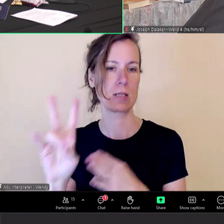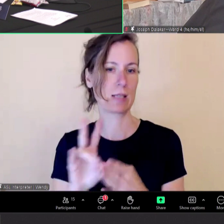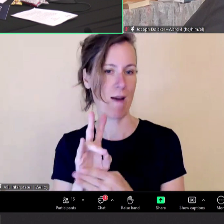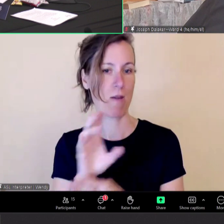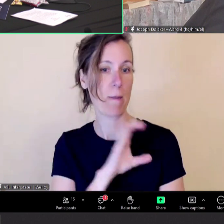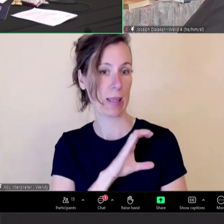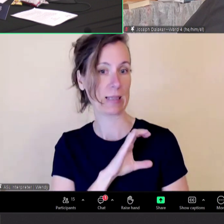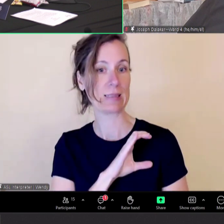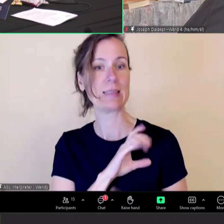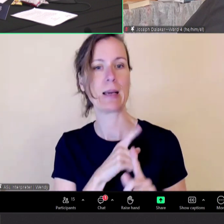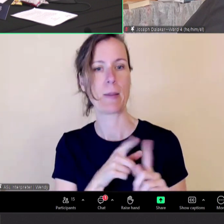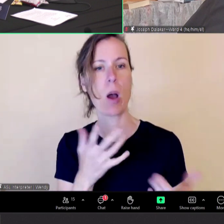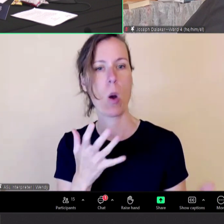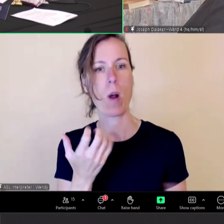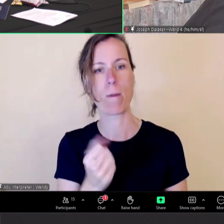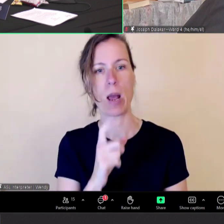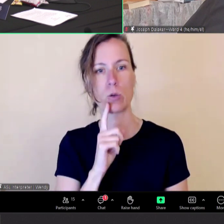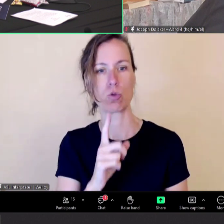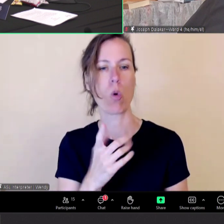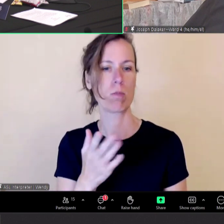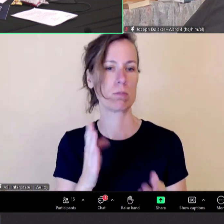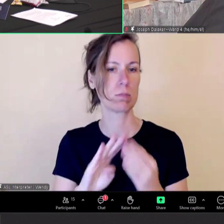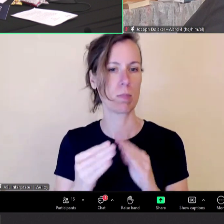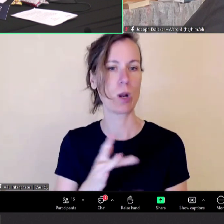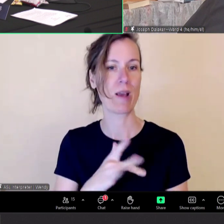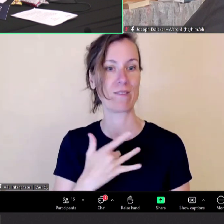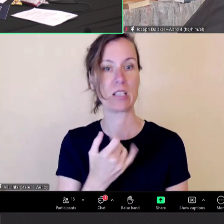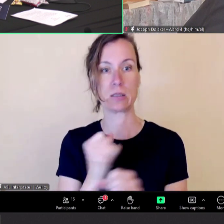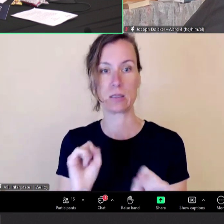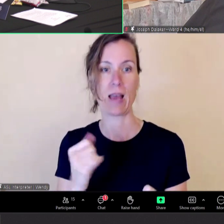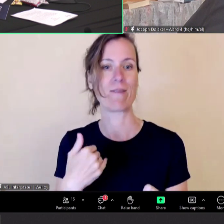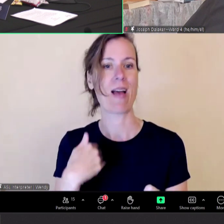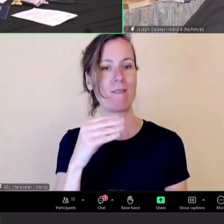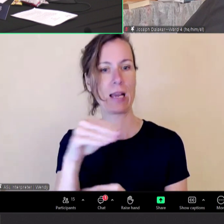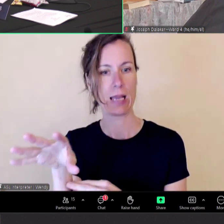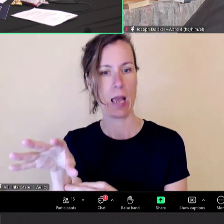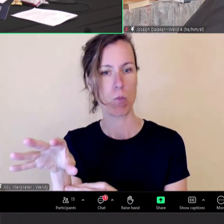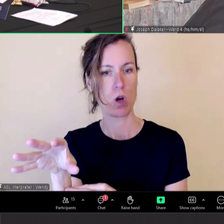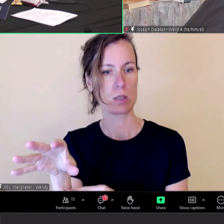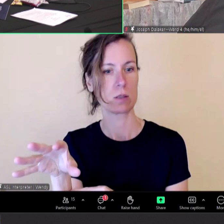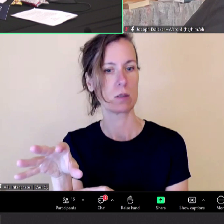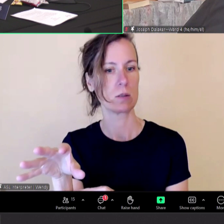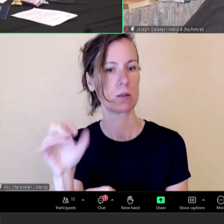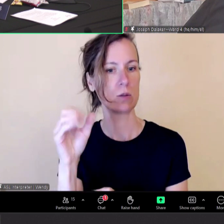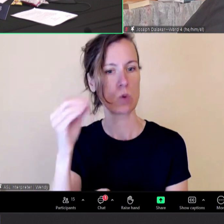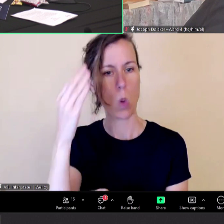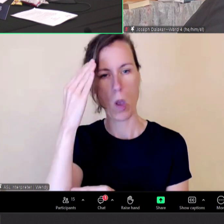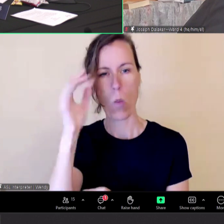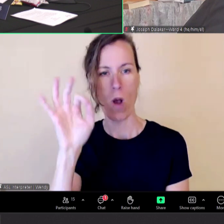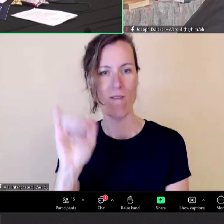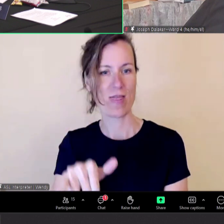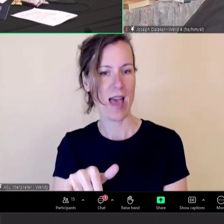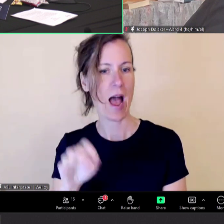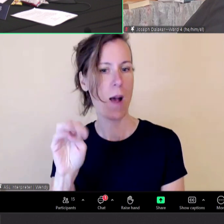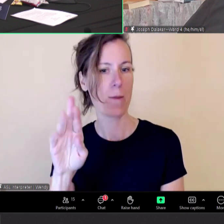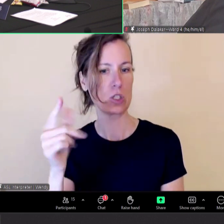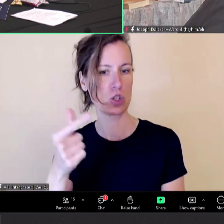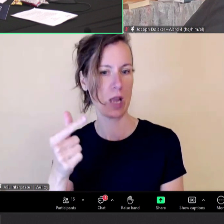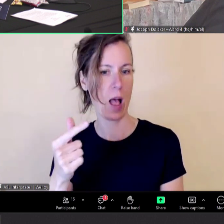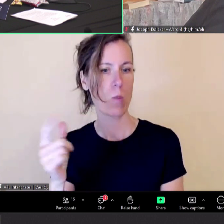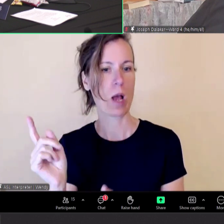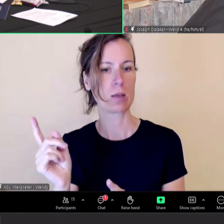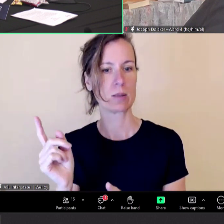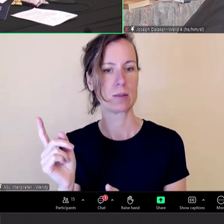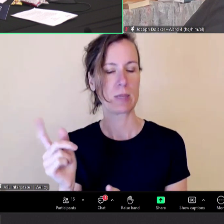benefit to our community having these cameras. So they're aware of that. Mr. Galloway, I know, has been back and forth talking with them, and I feel like we're in a good